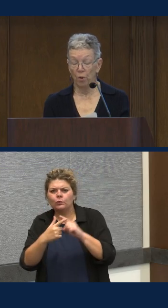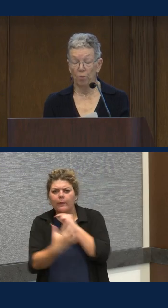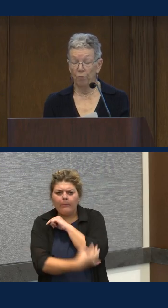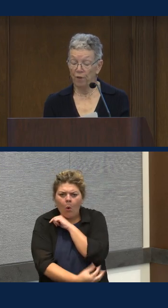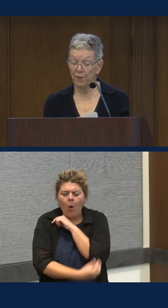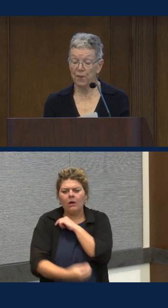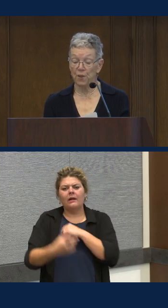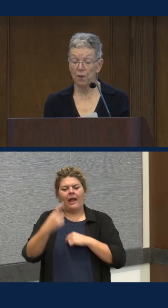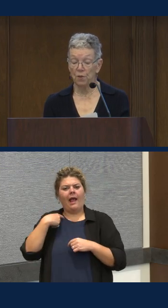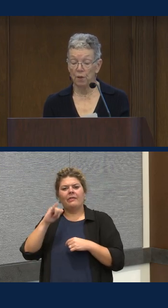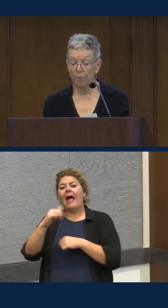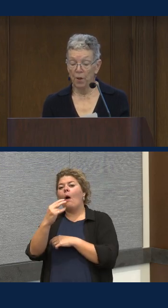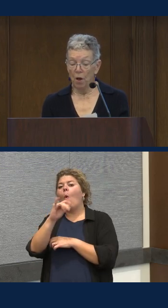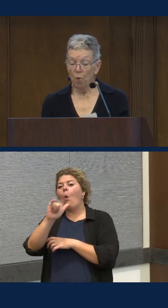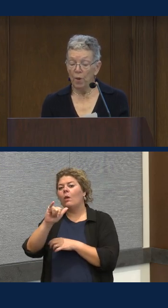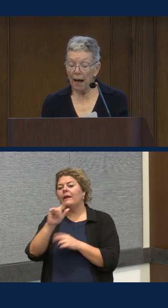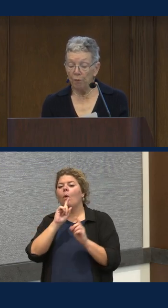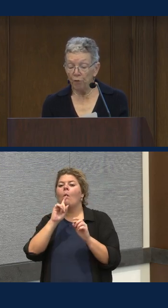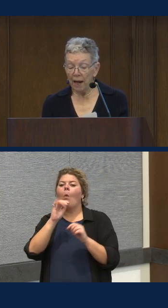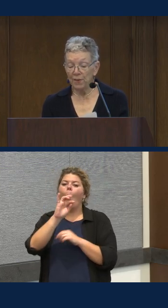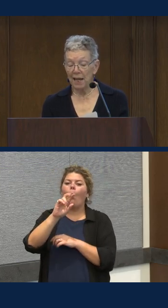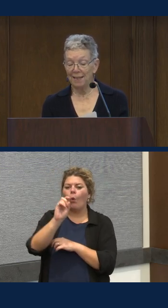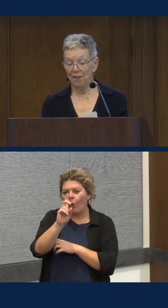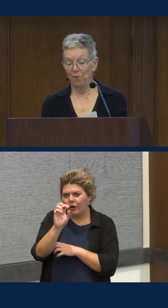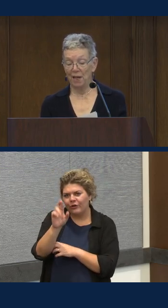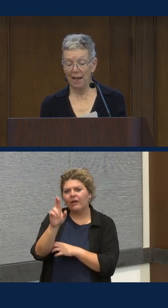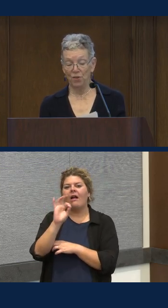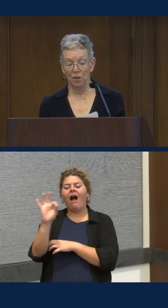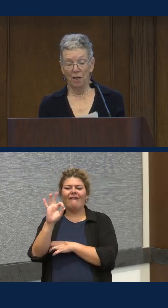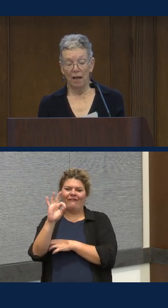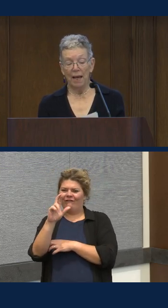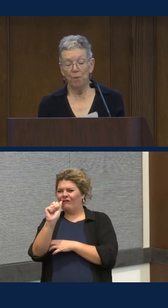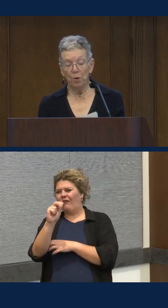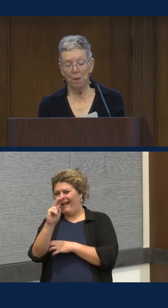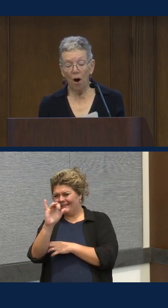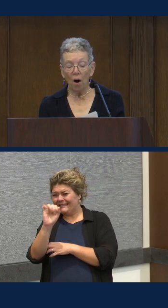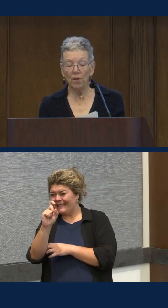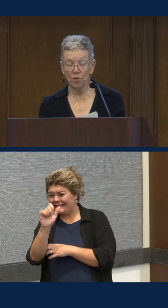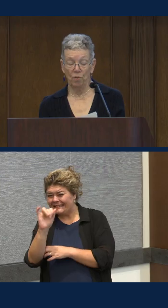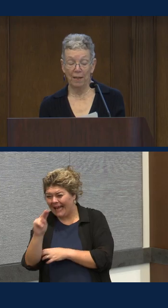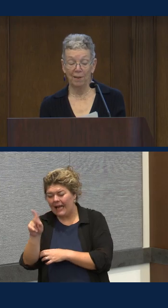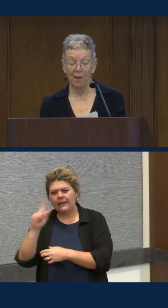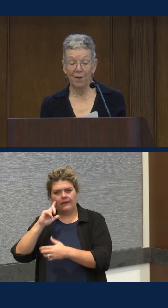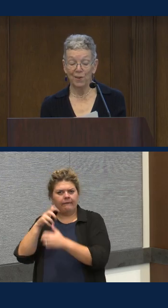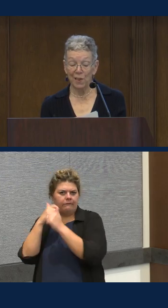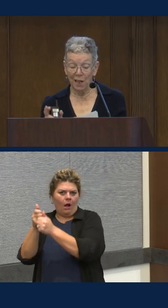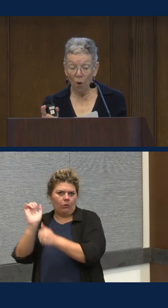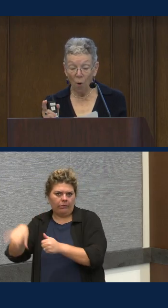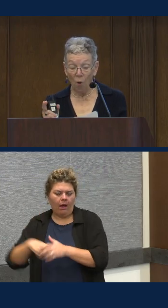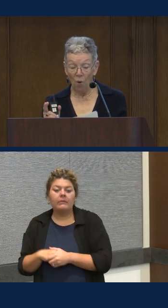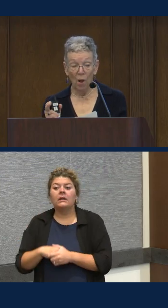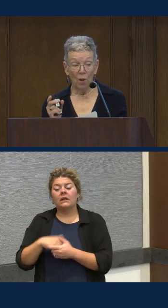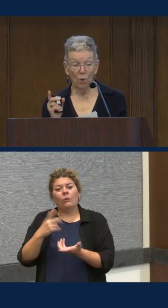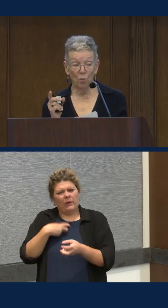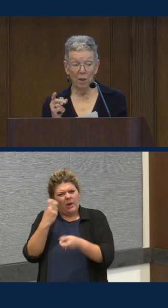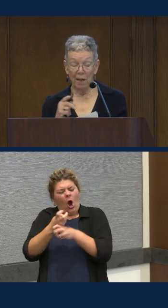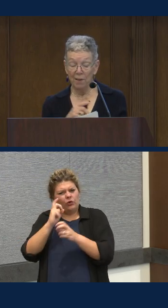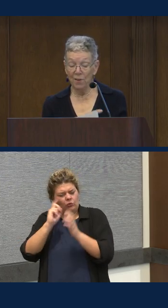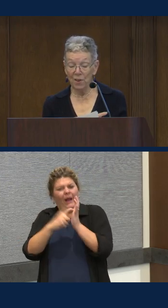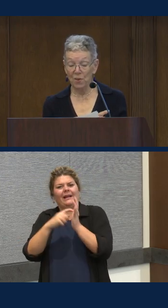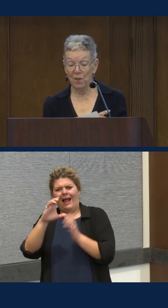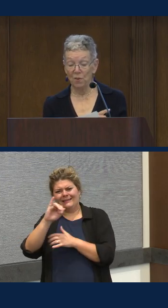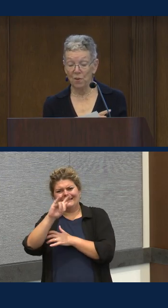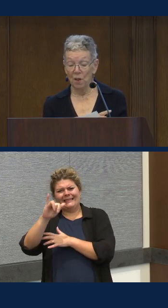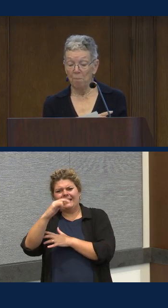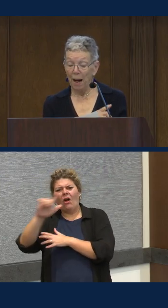Holy Order of Franciscans. Without Frank's identification, it would be hard to recognize City Hall looming in